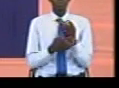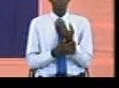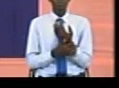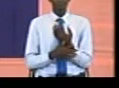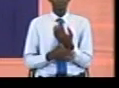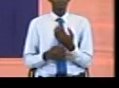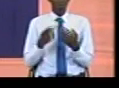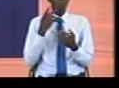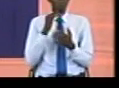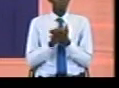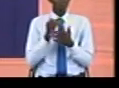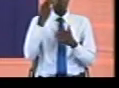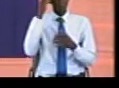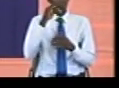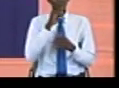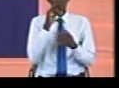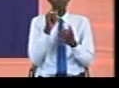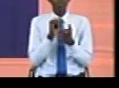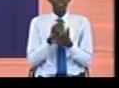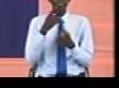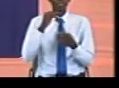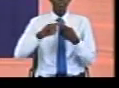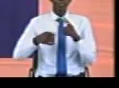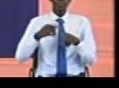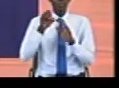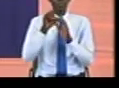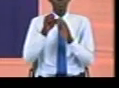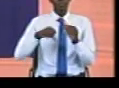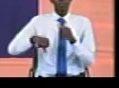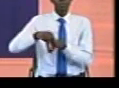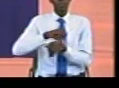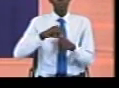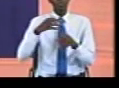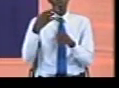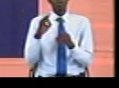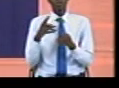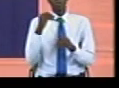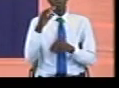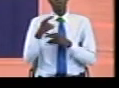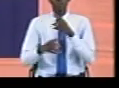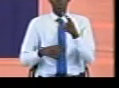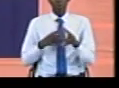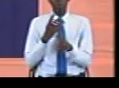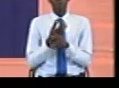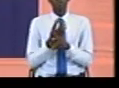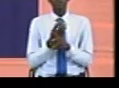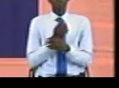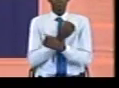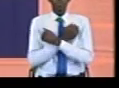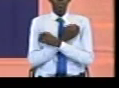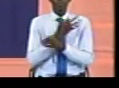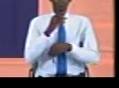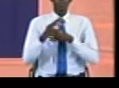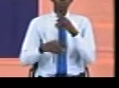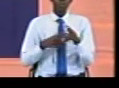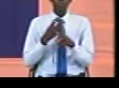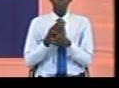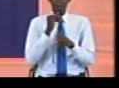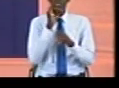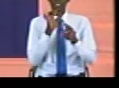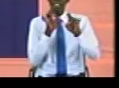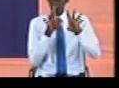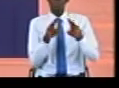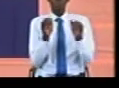the friendship of the world, the fellowship of the world, love for the world is enmity with